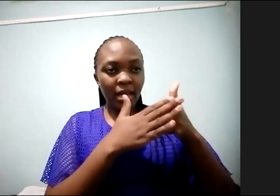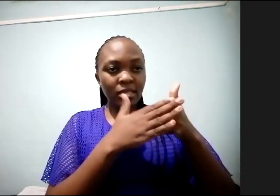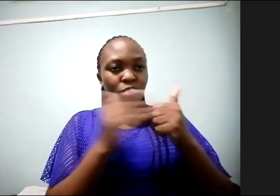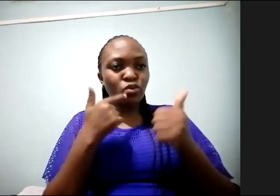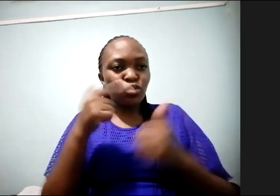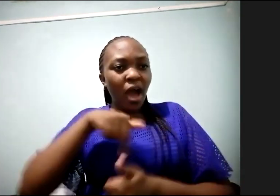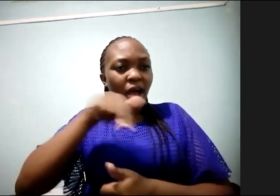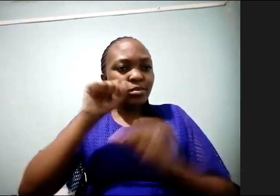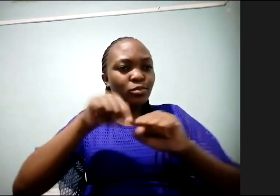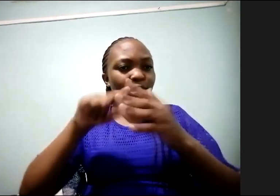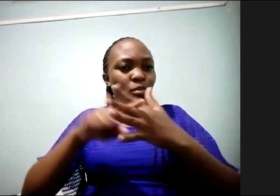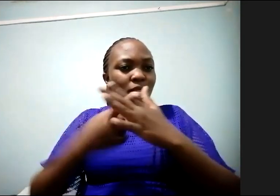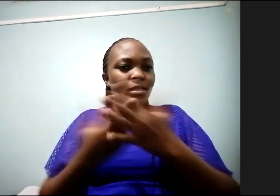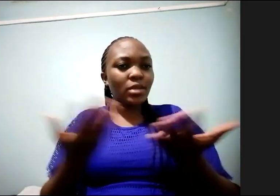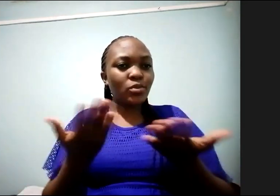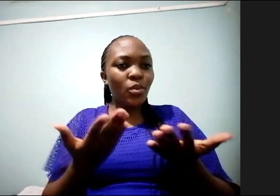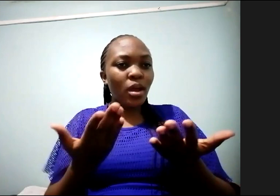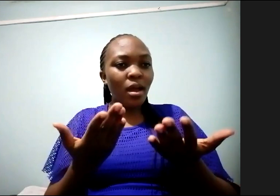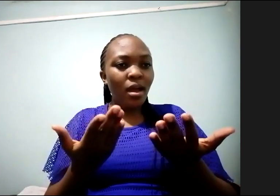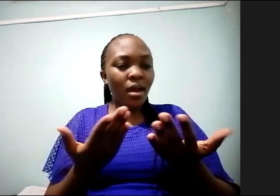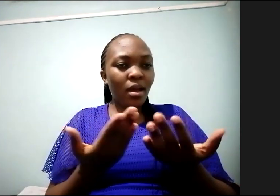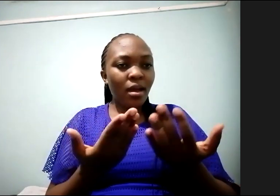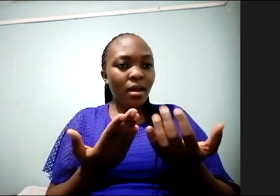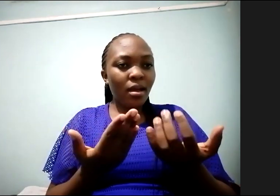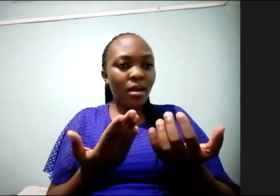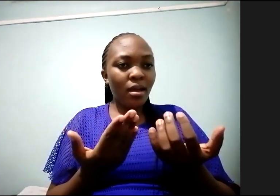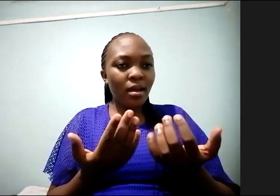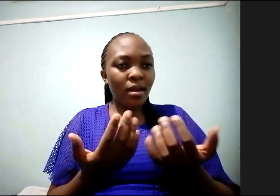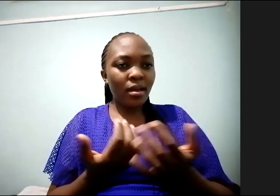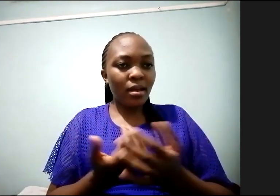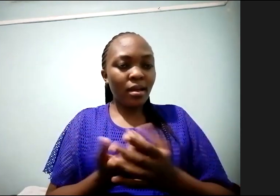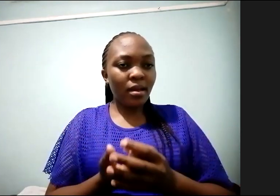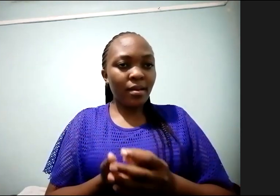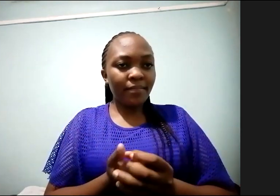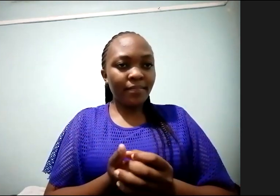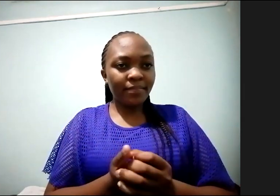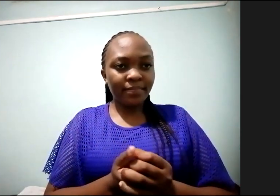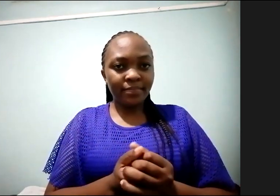George, kindly present. Your screen is not being presented.